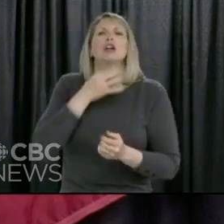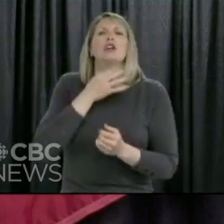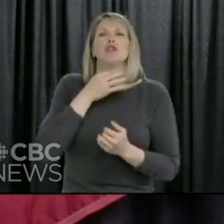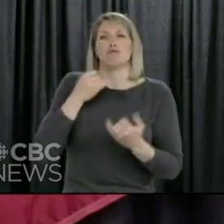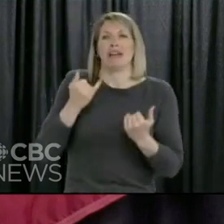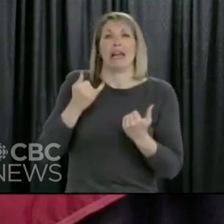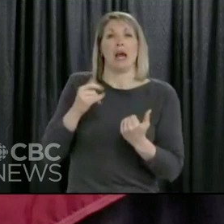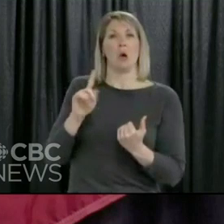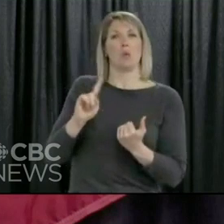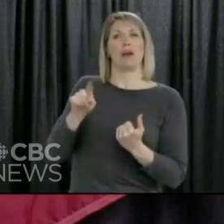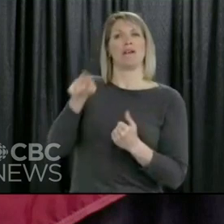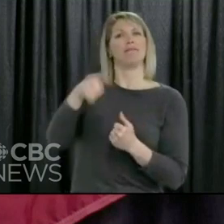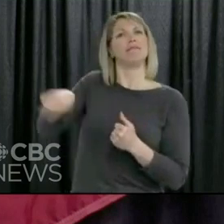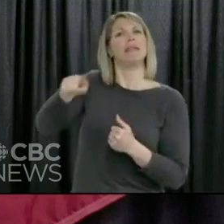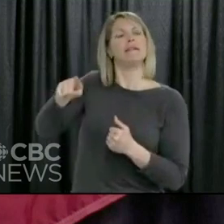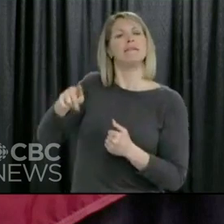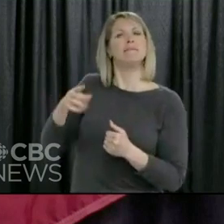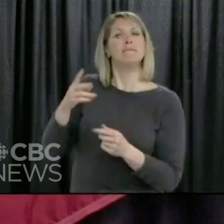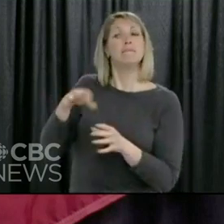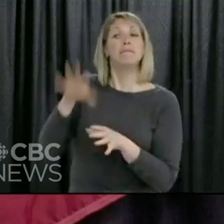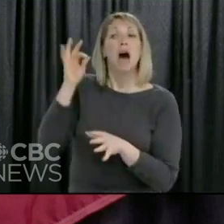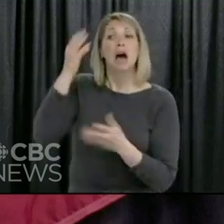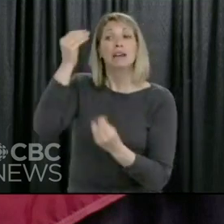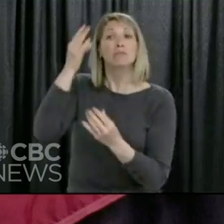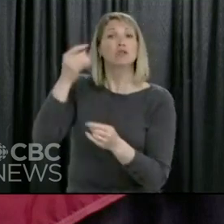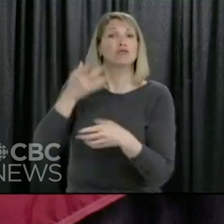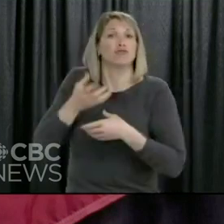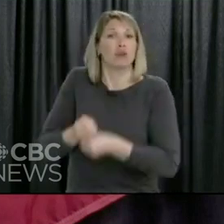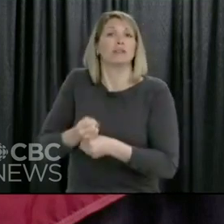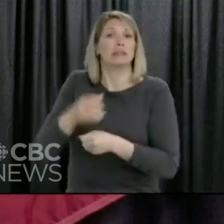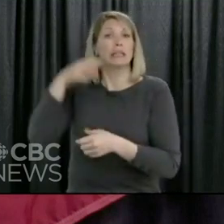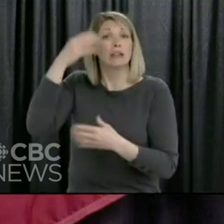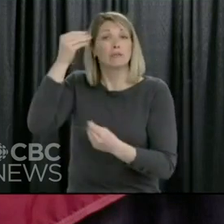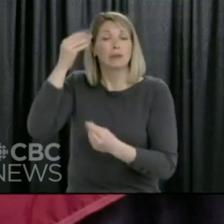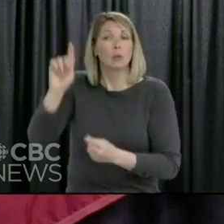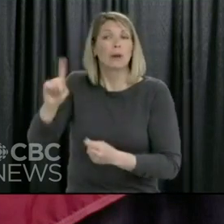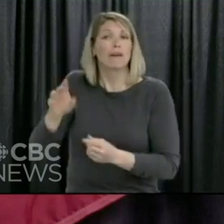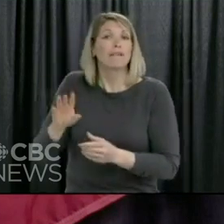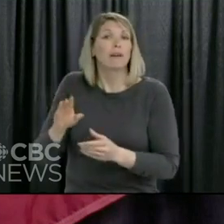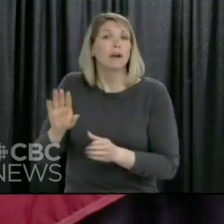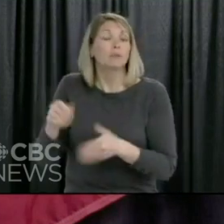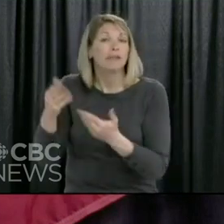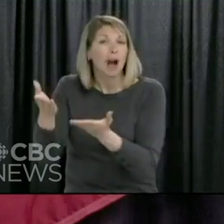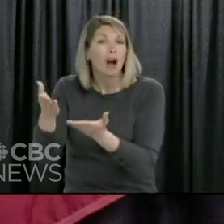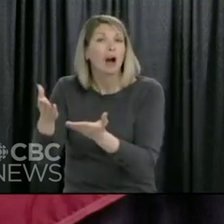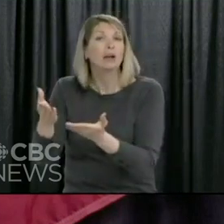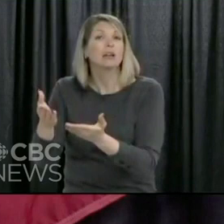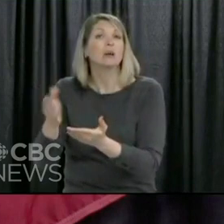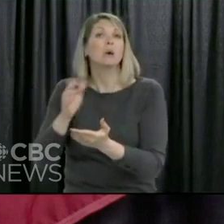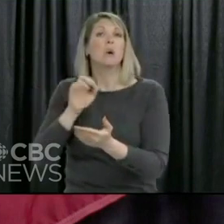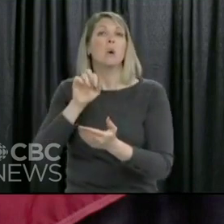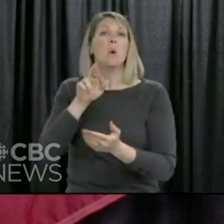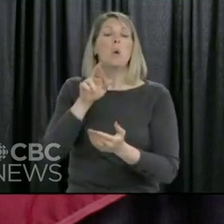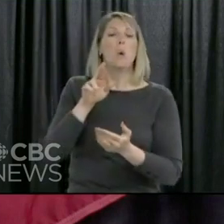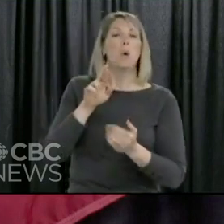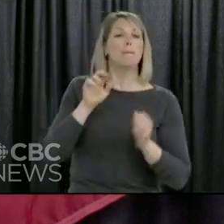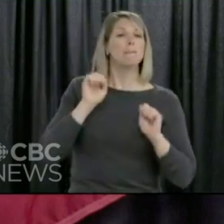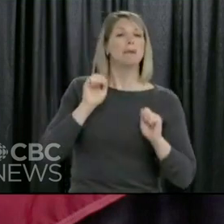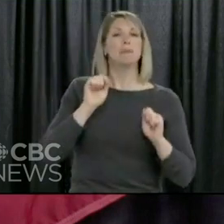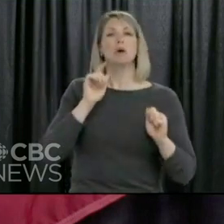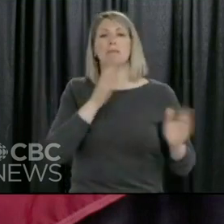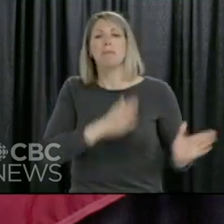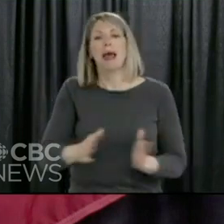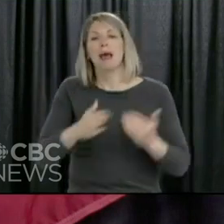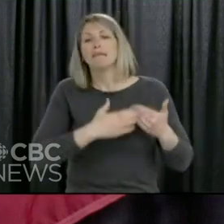given that, you know, at this point they're preparing for that sort of potential activity this summer? Where can they find information